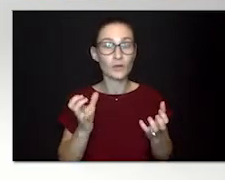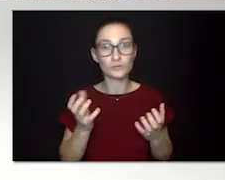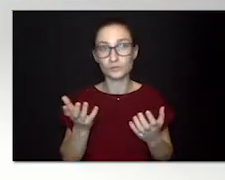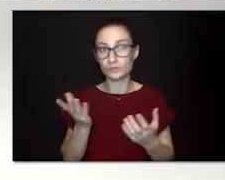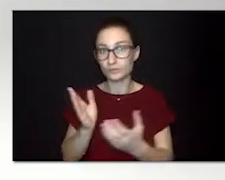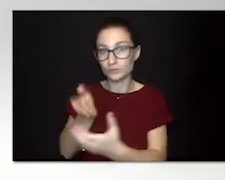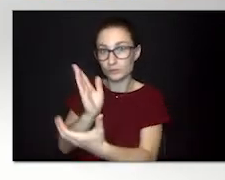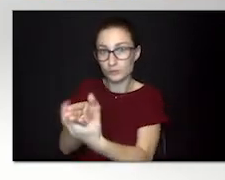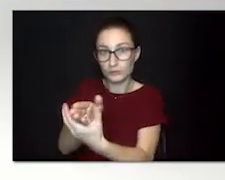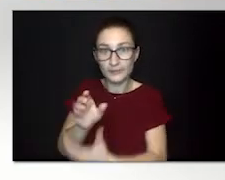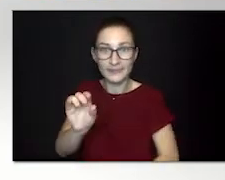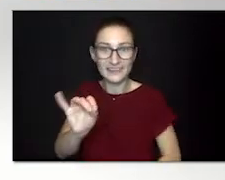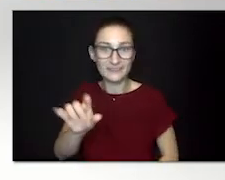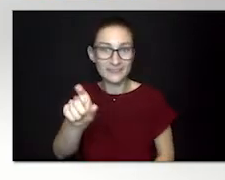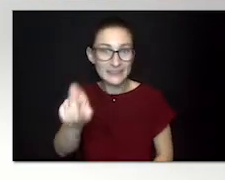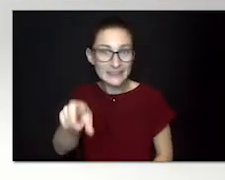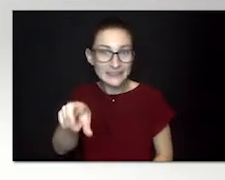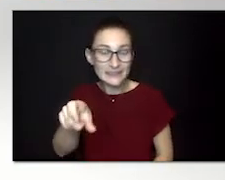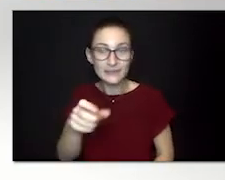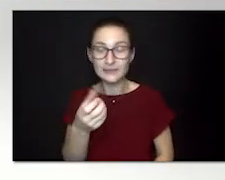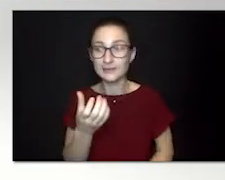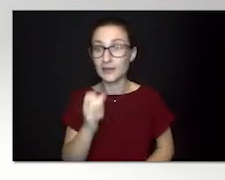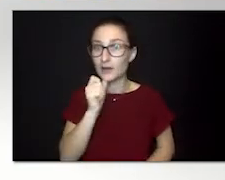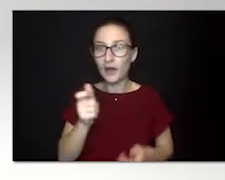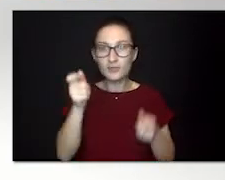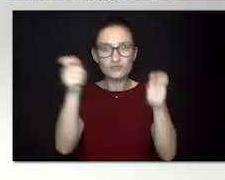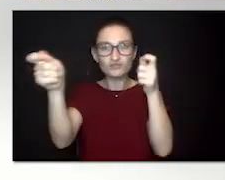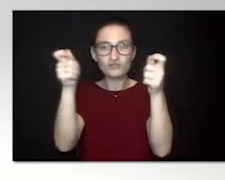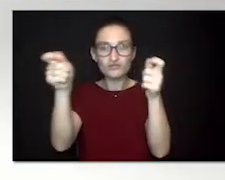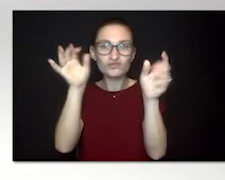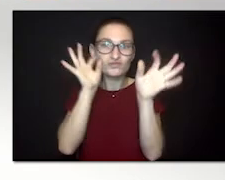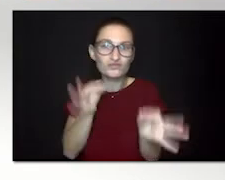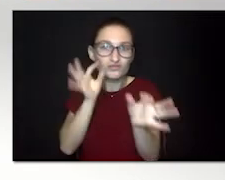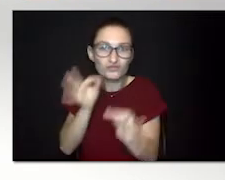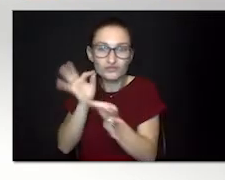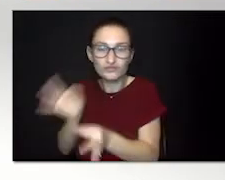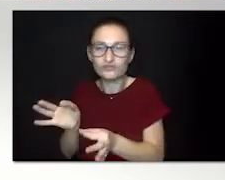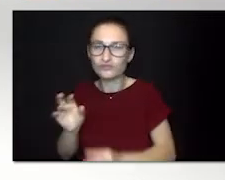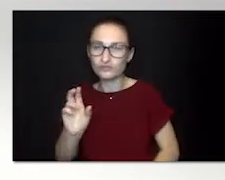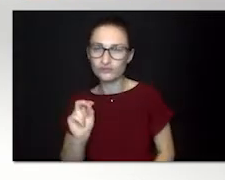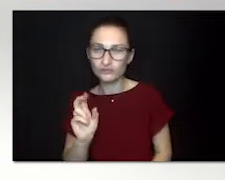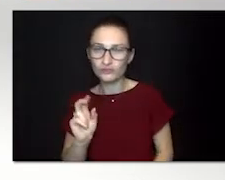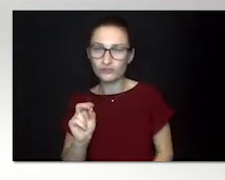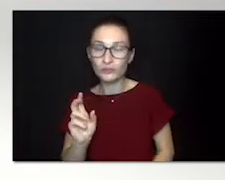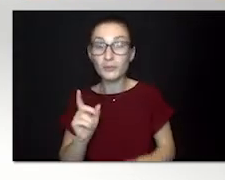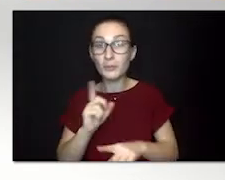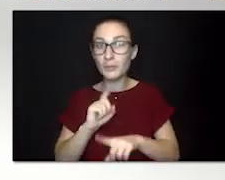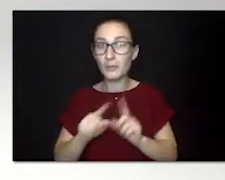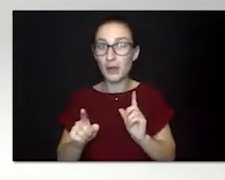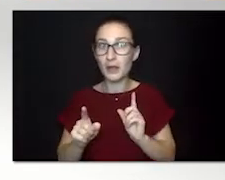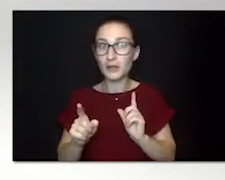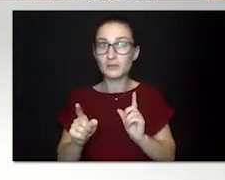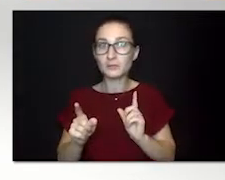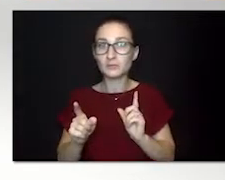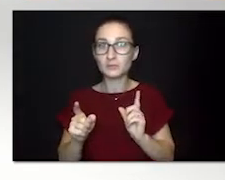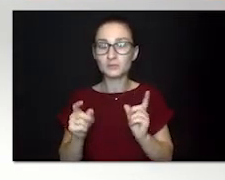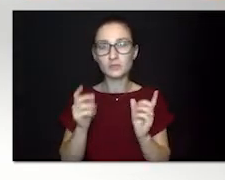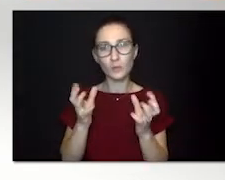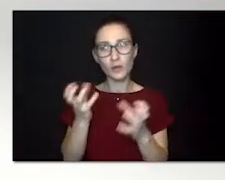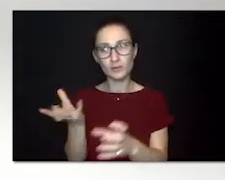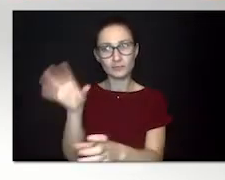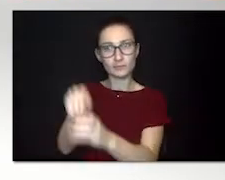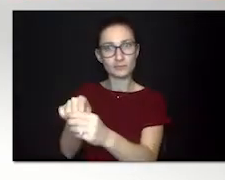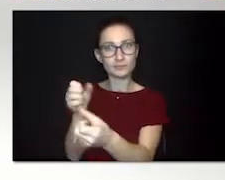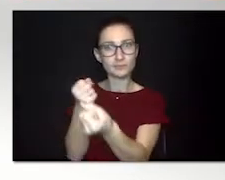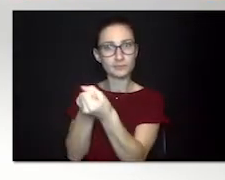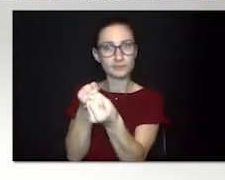needed. But he understands at 18 he can take you out of medical and any Yep. other services so that